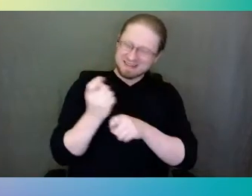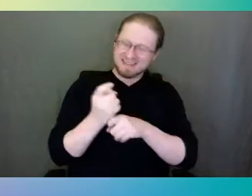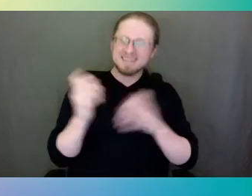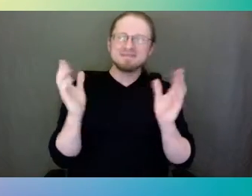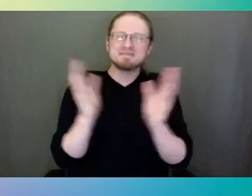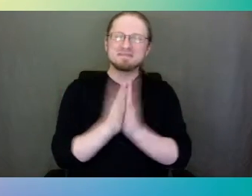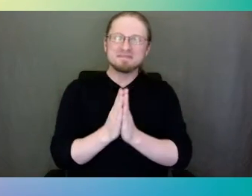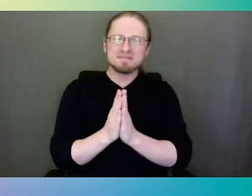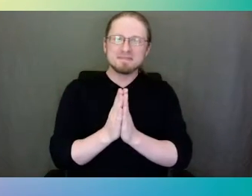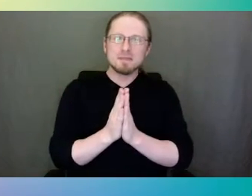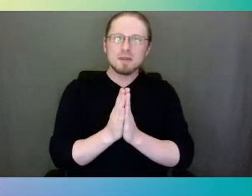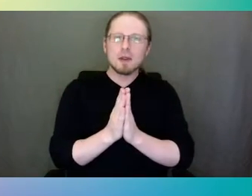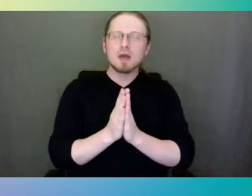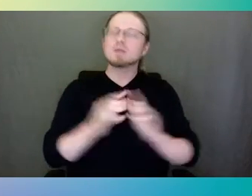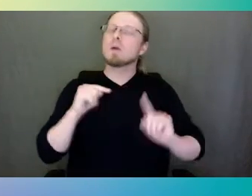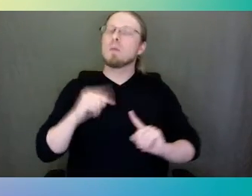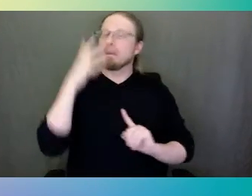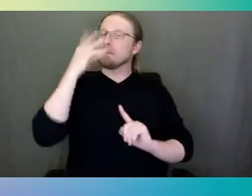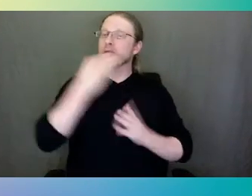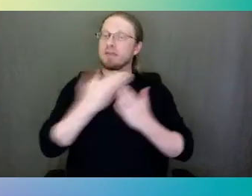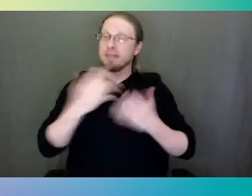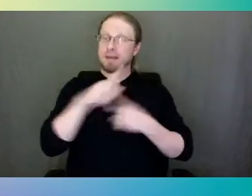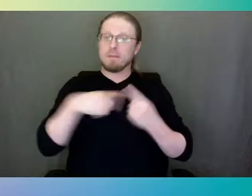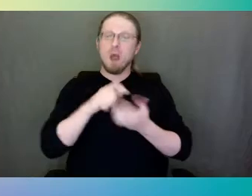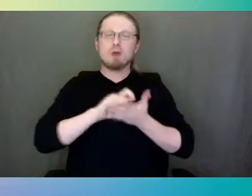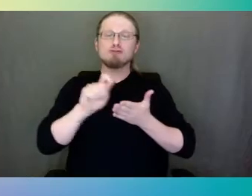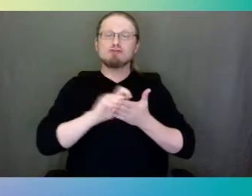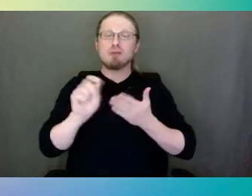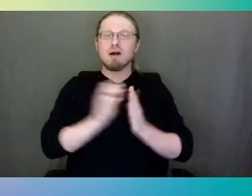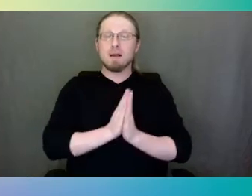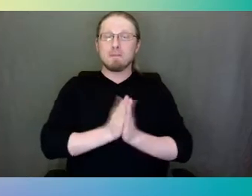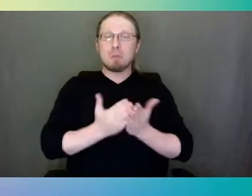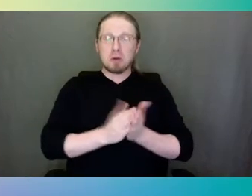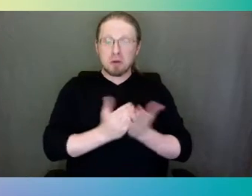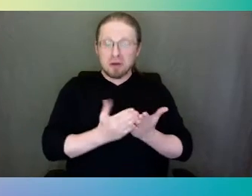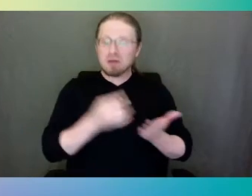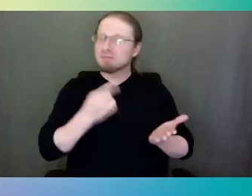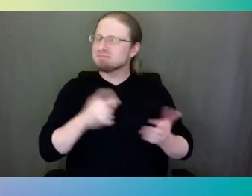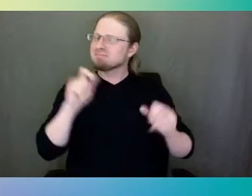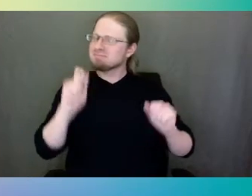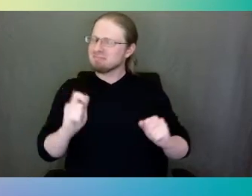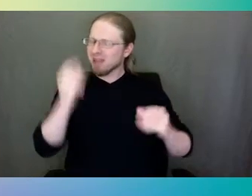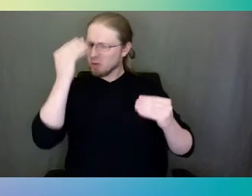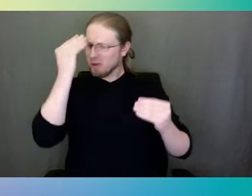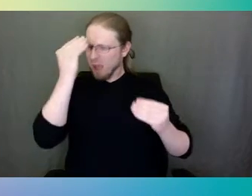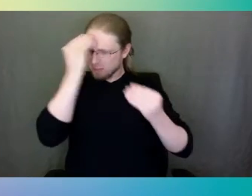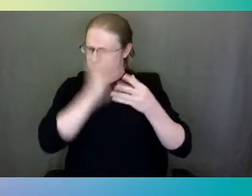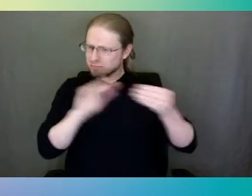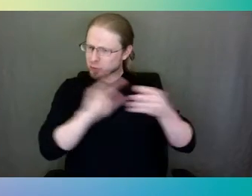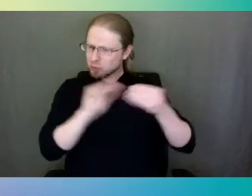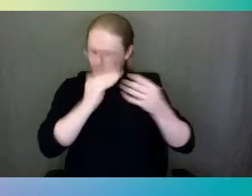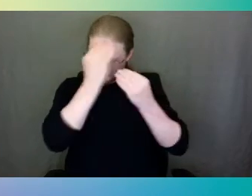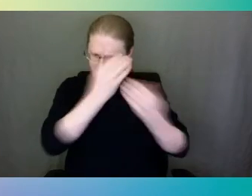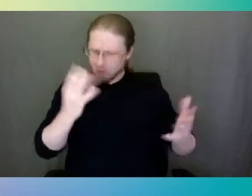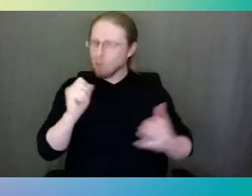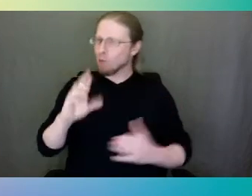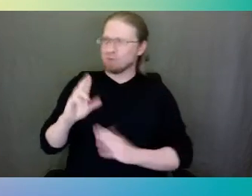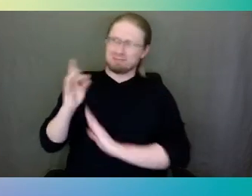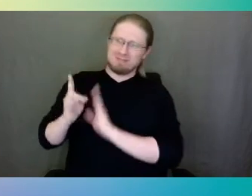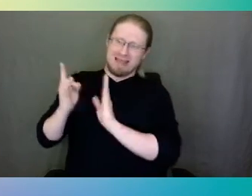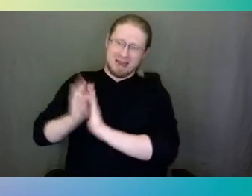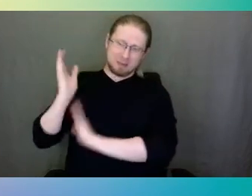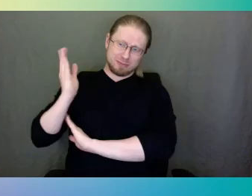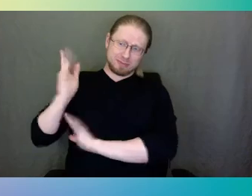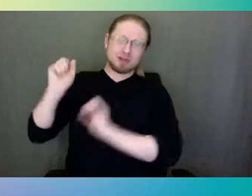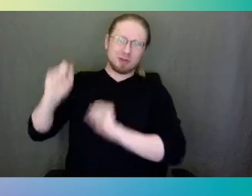The beauty about writing a book is that you get to tell lots of stories, or those 8-hour presentations, you get to tell lots